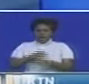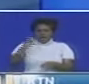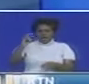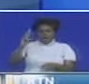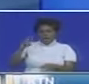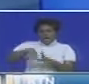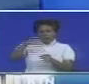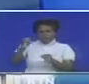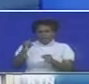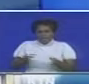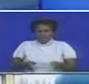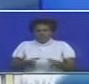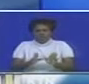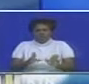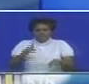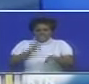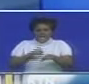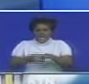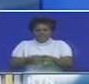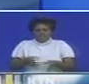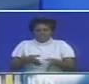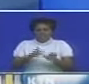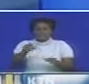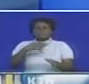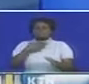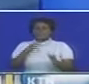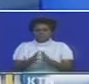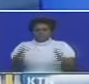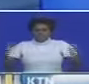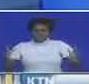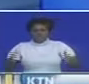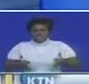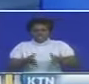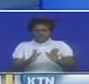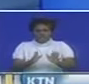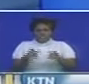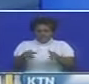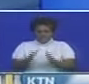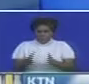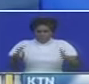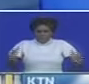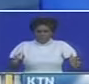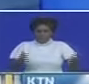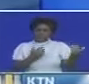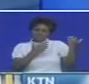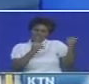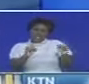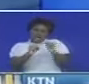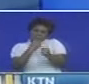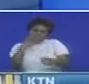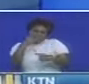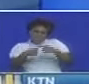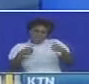were up for eviction as the Kenya Urban Roads Authority sought to expand the road. The expansion project is expected to take